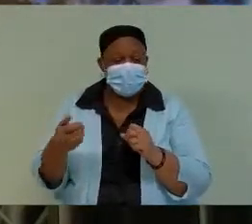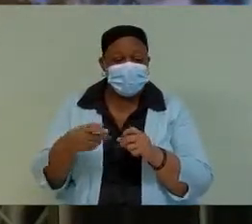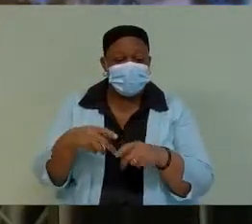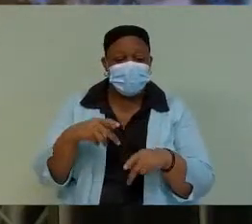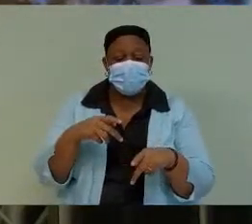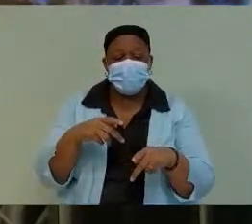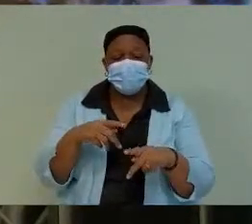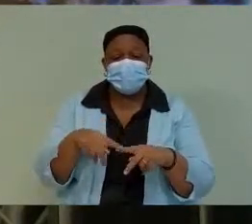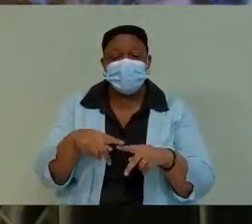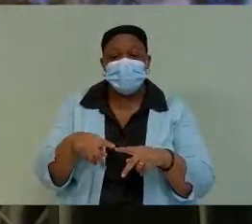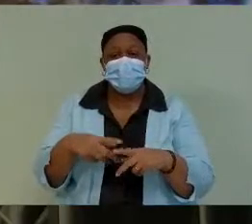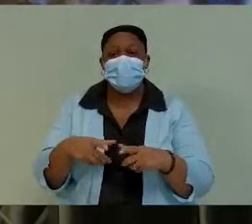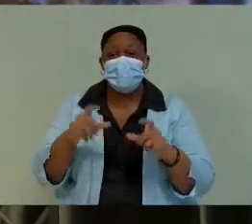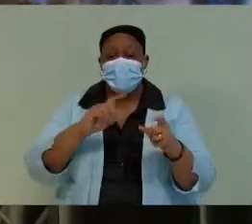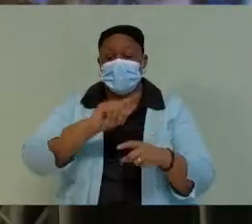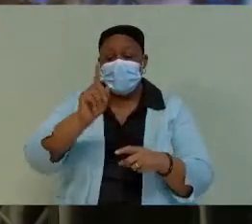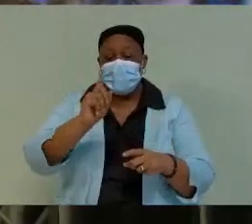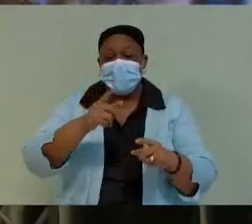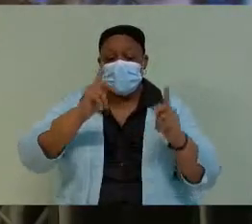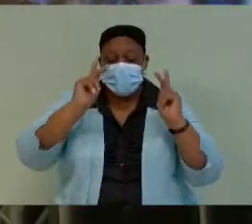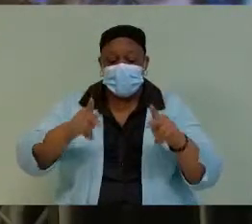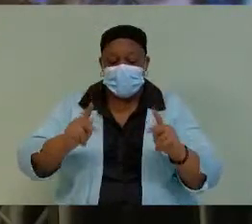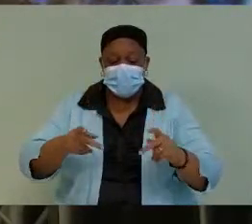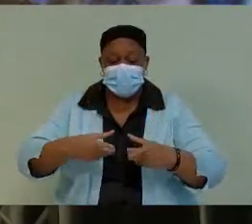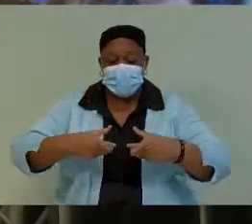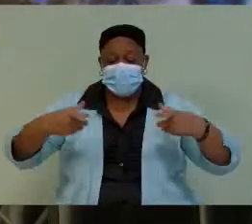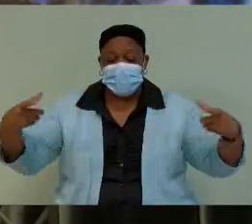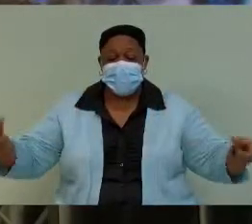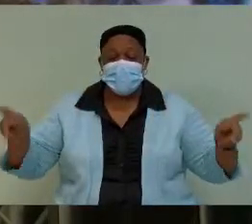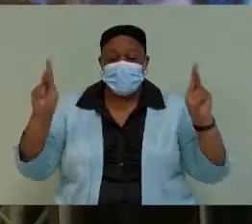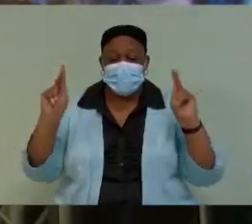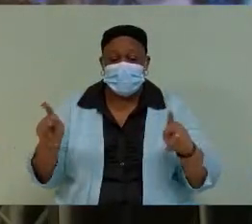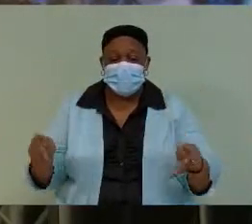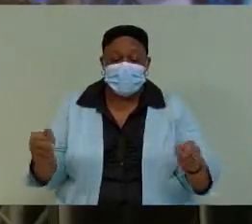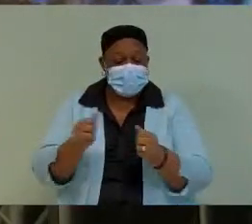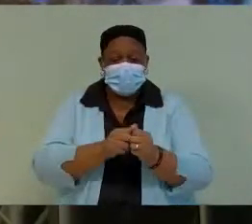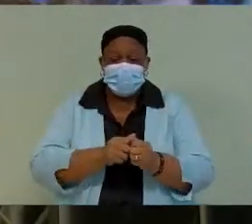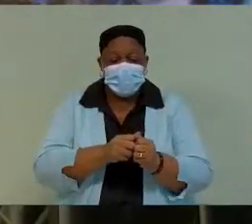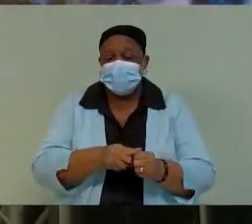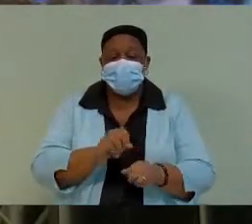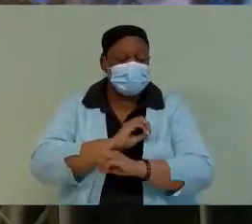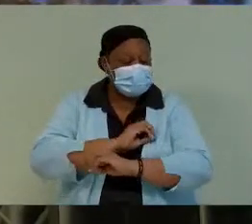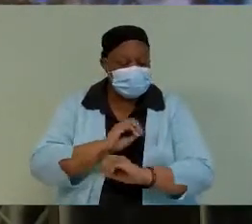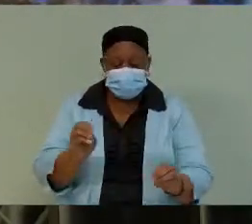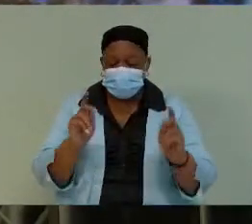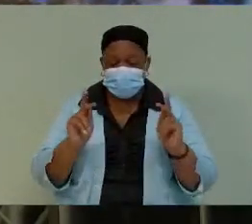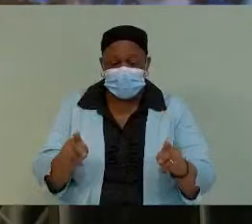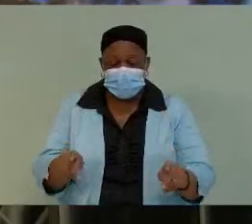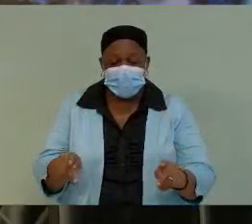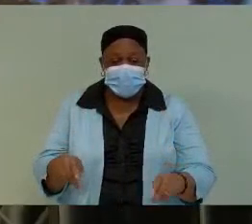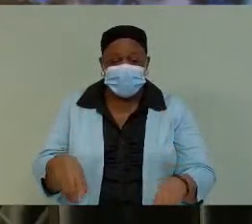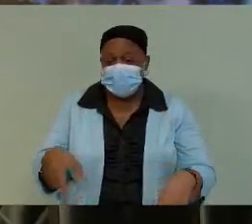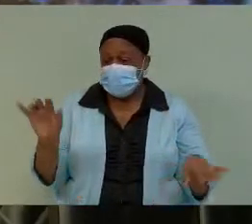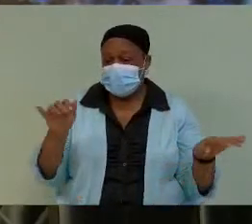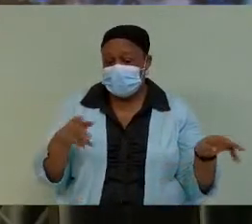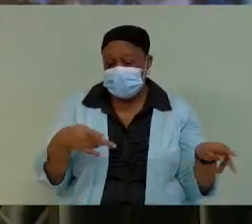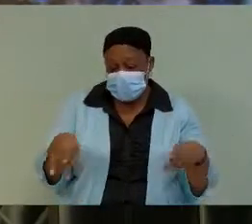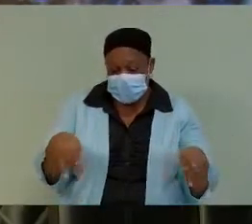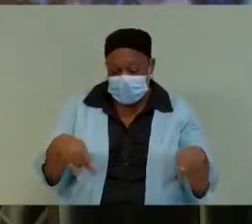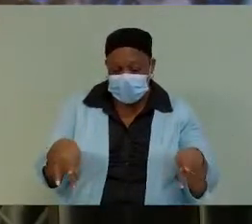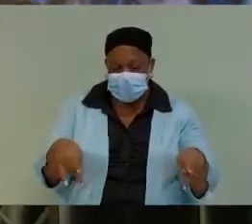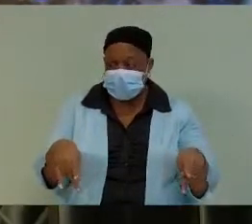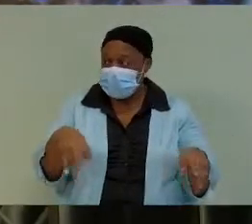public entertainment, a banquet, ball, or reception, or any other ceremony in